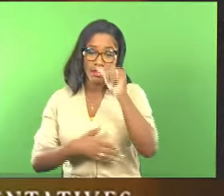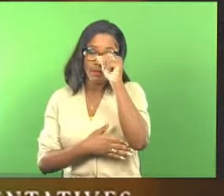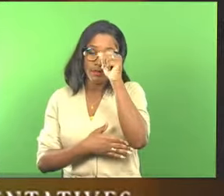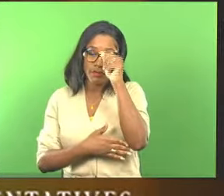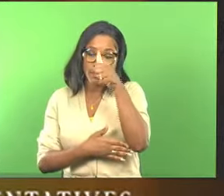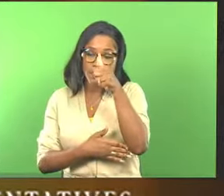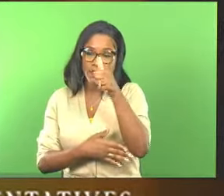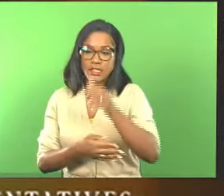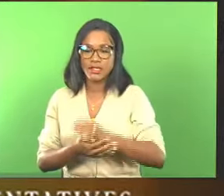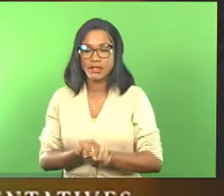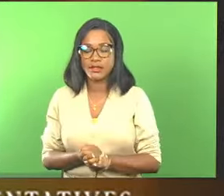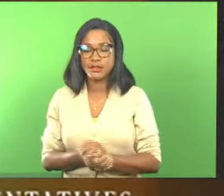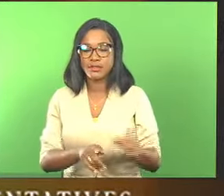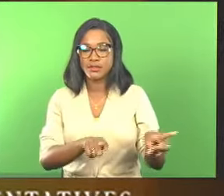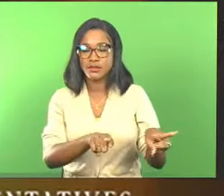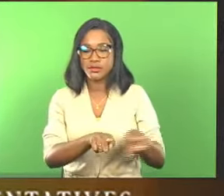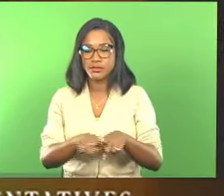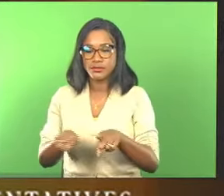I also bring